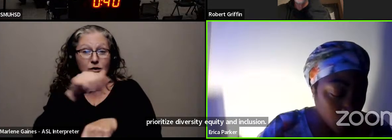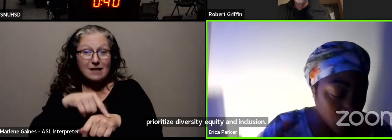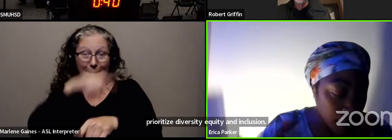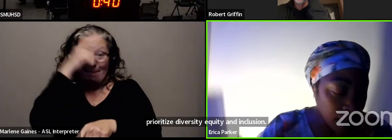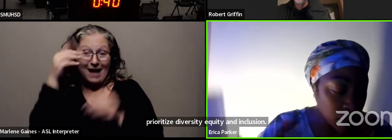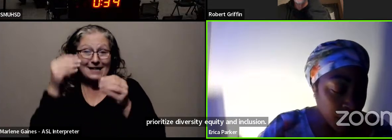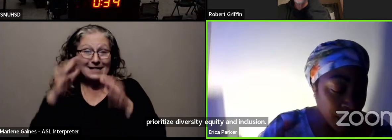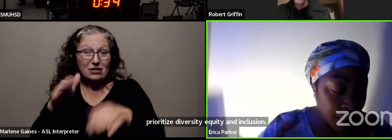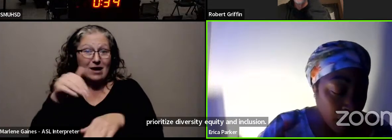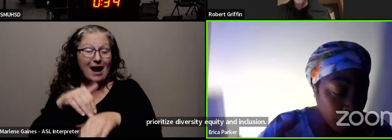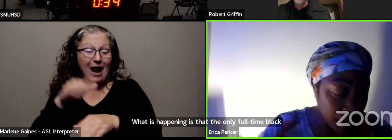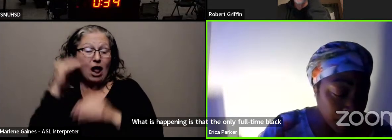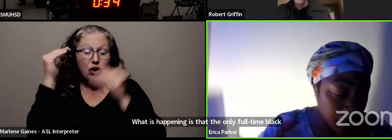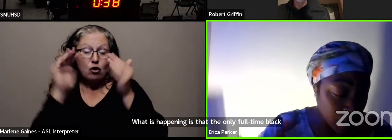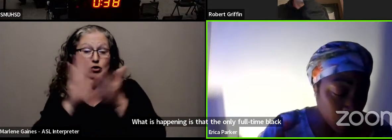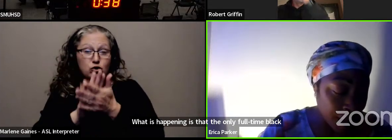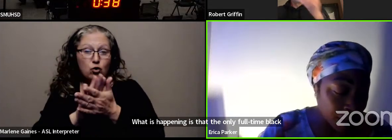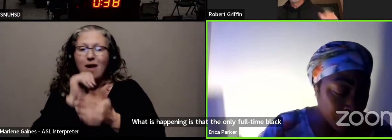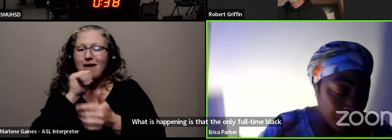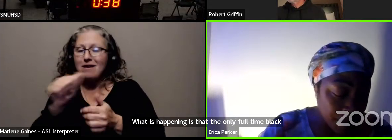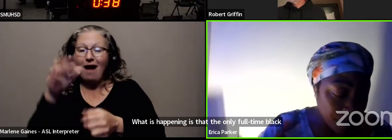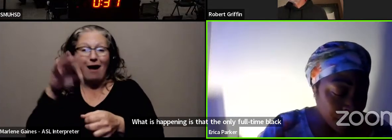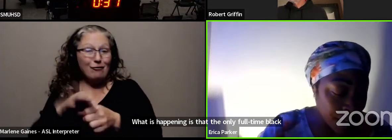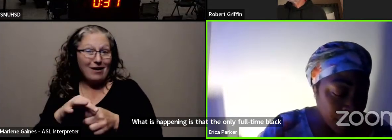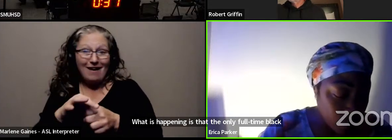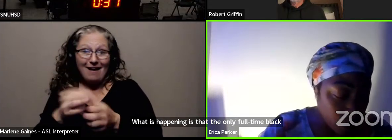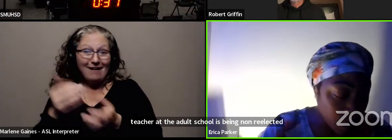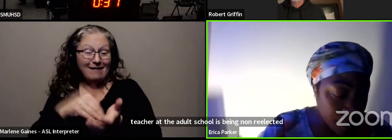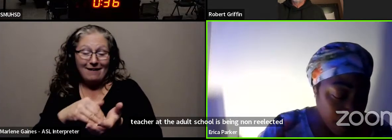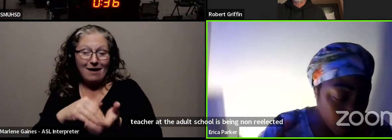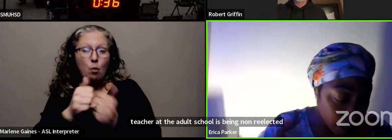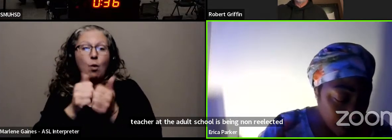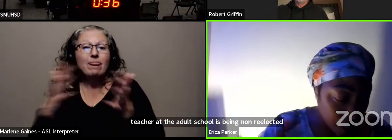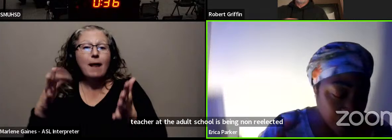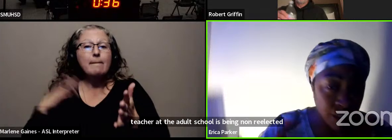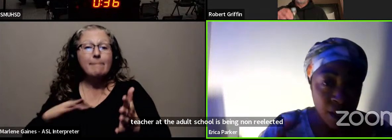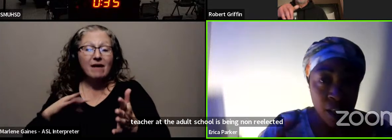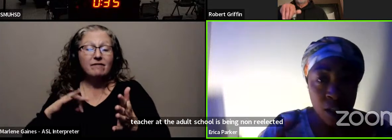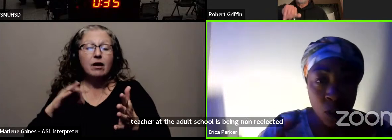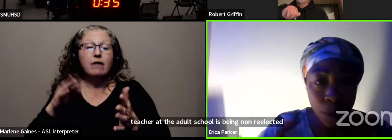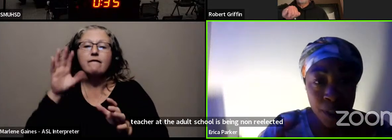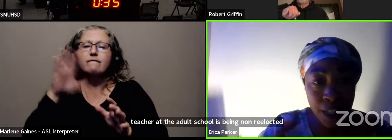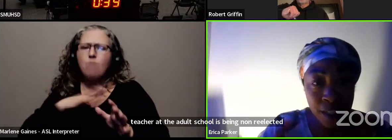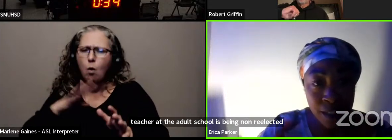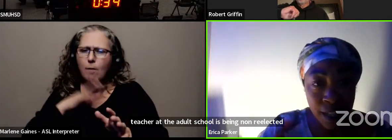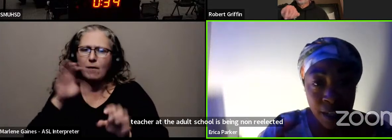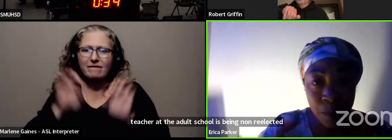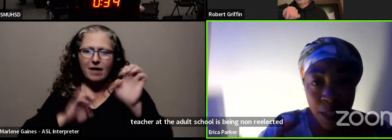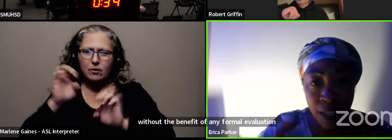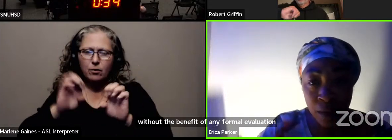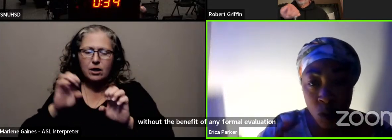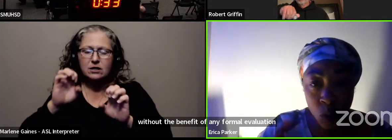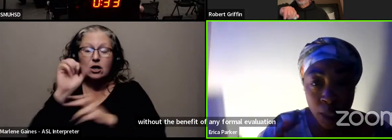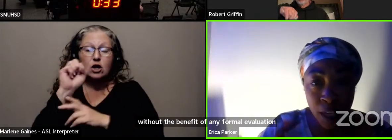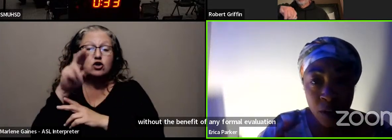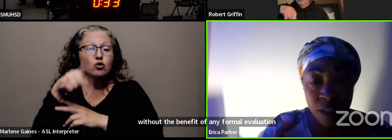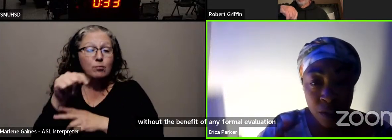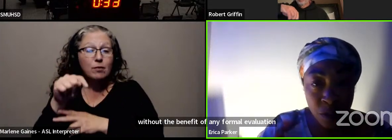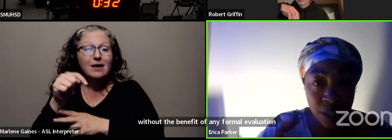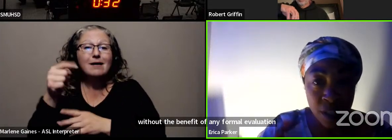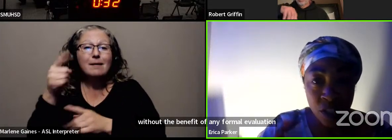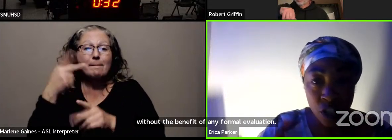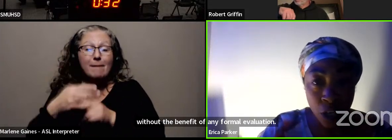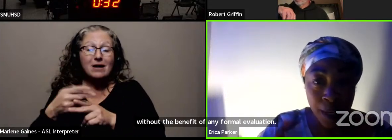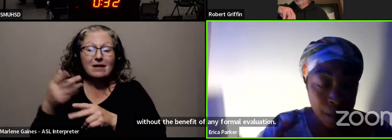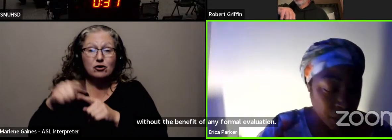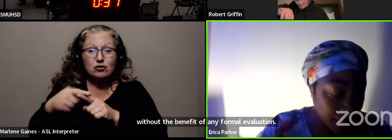adult school is being non-reelected without the benefit of any formal evaluation. The superintendent said at the beginning of the school year, this